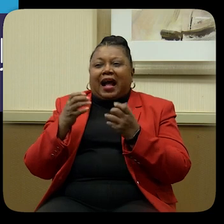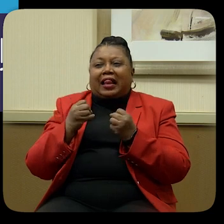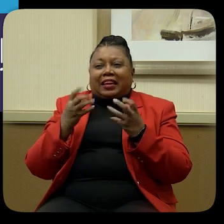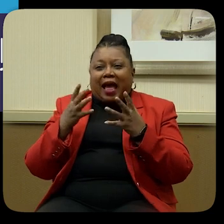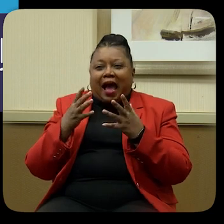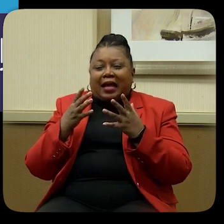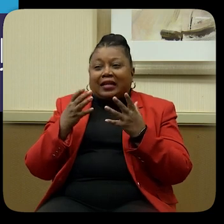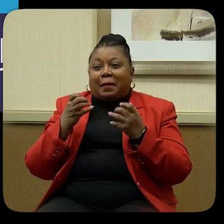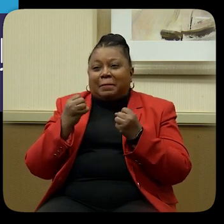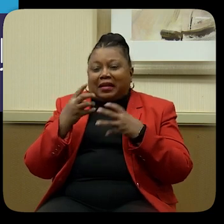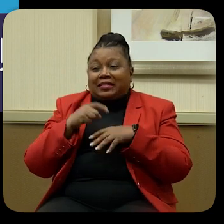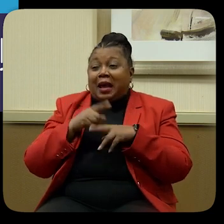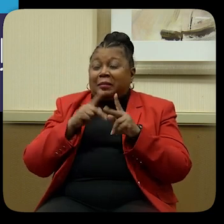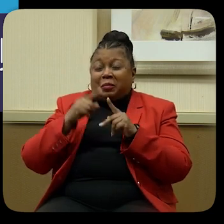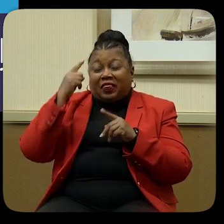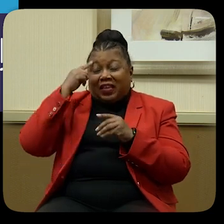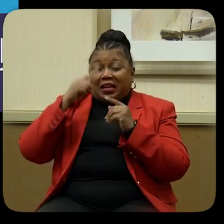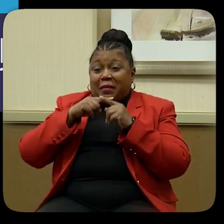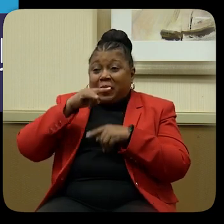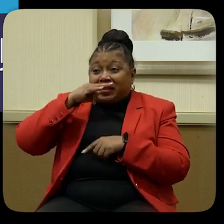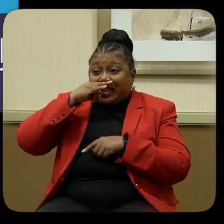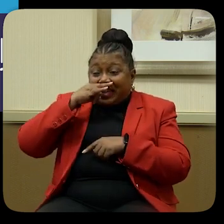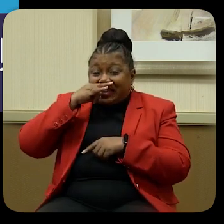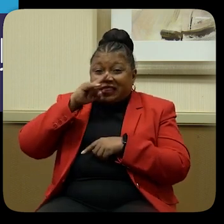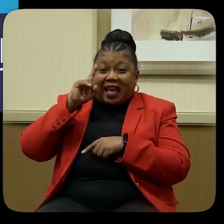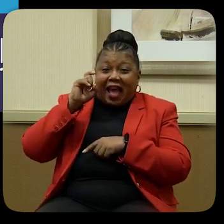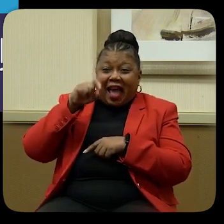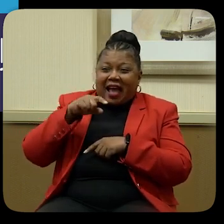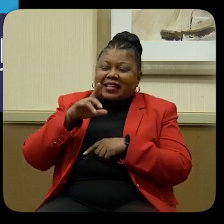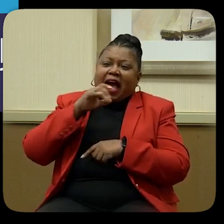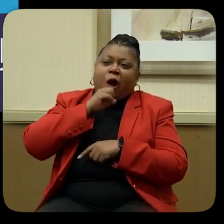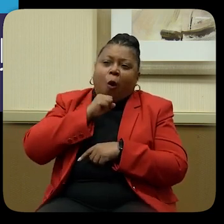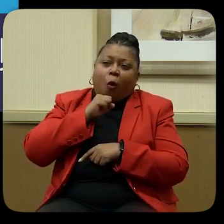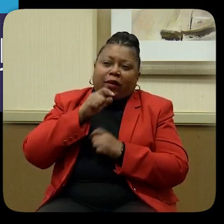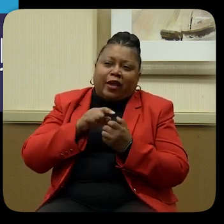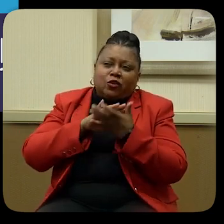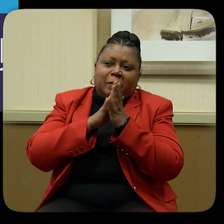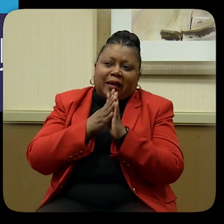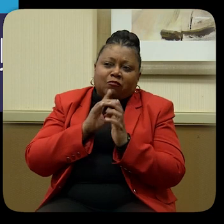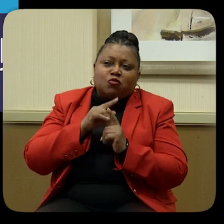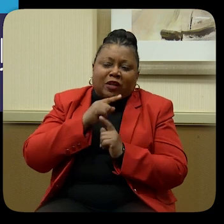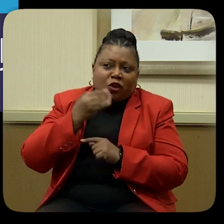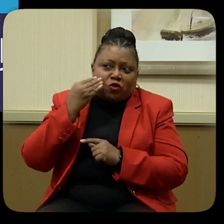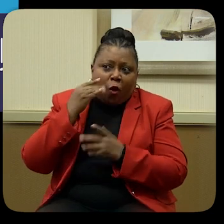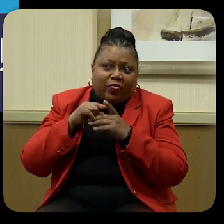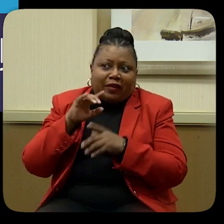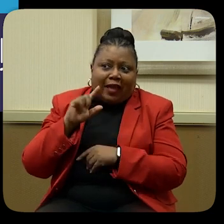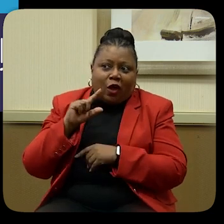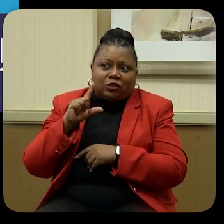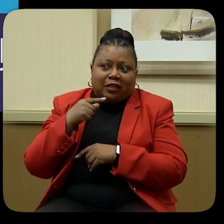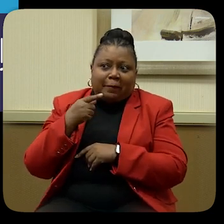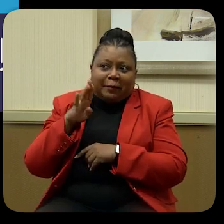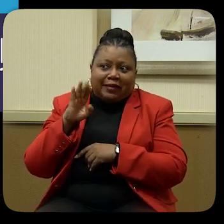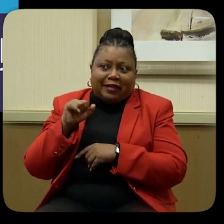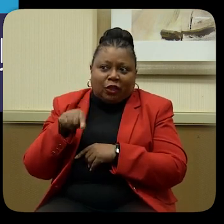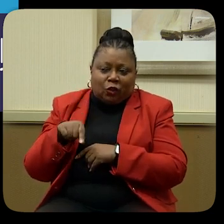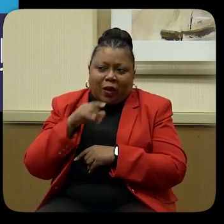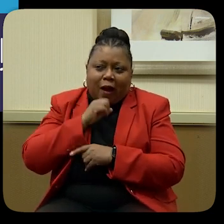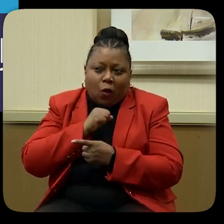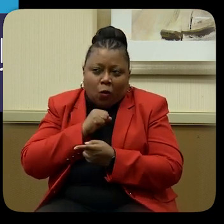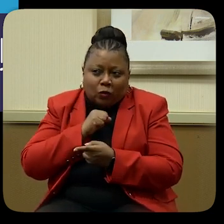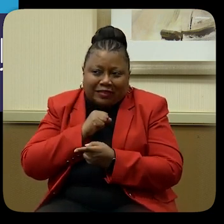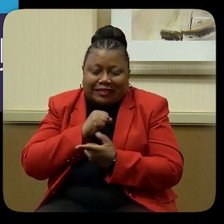a lot of times people, when we're thinking about kids, ask, how old can someone be to truly know that they're LGBTQ? And